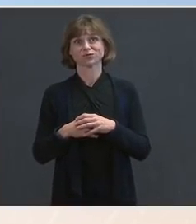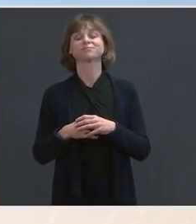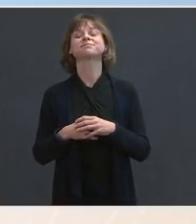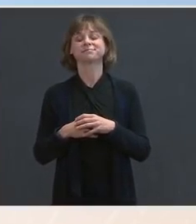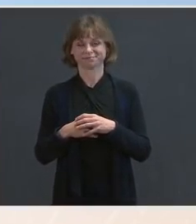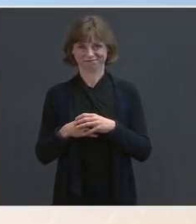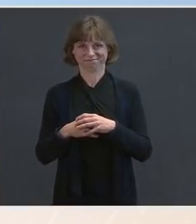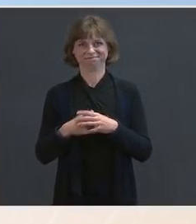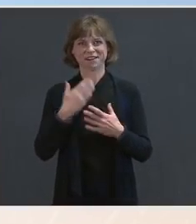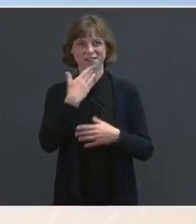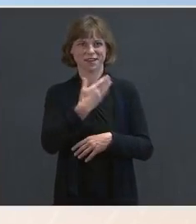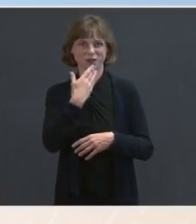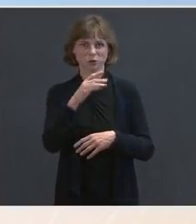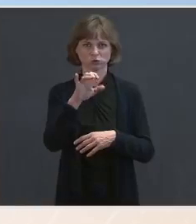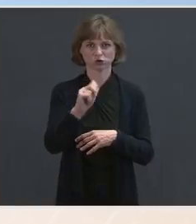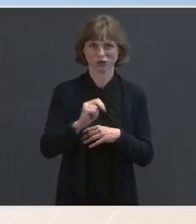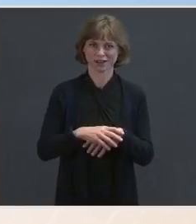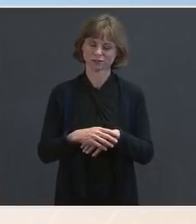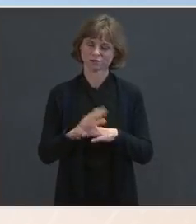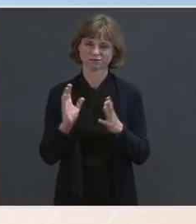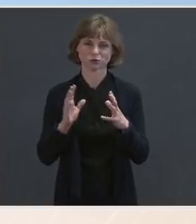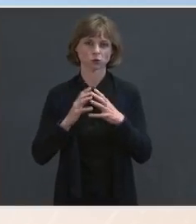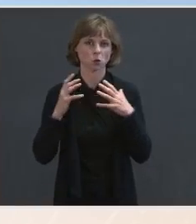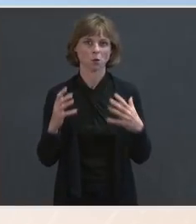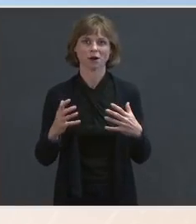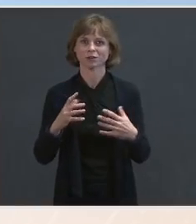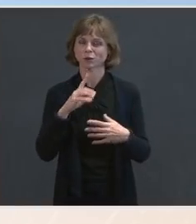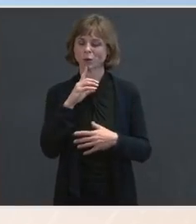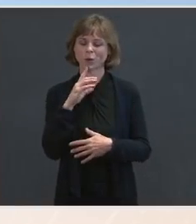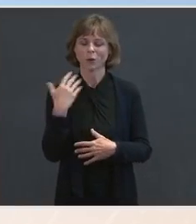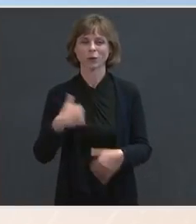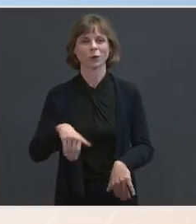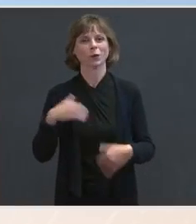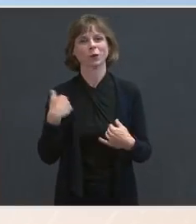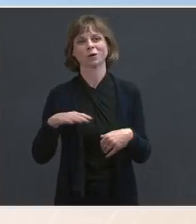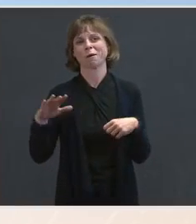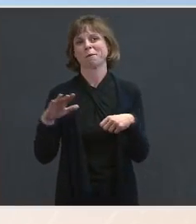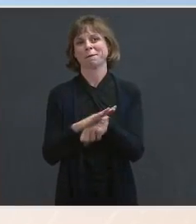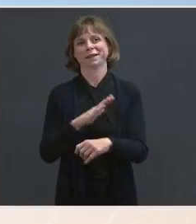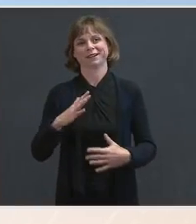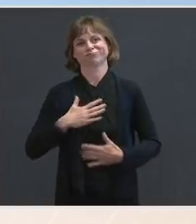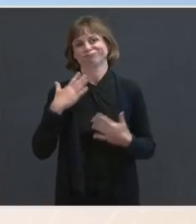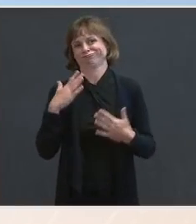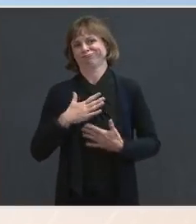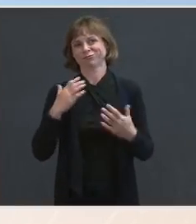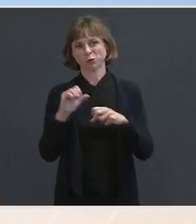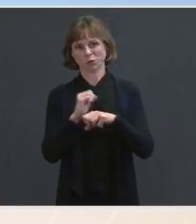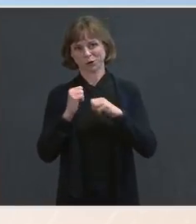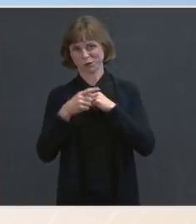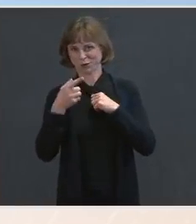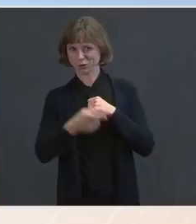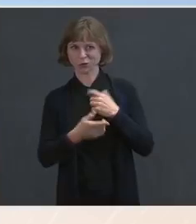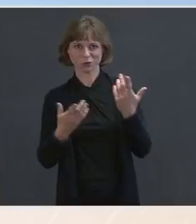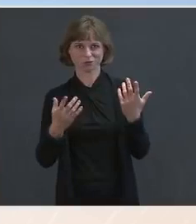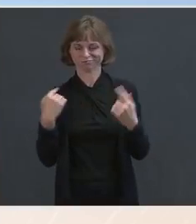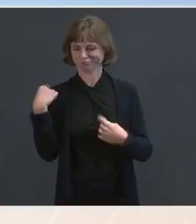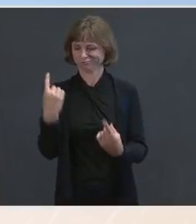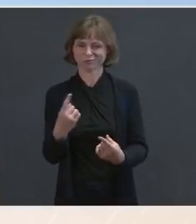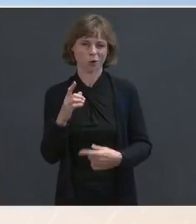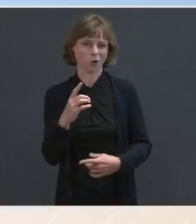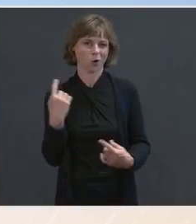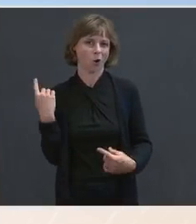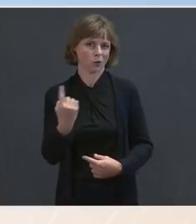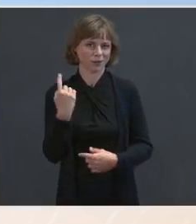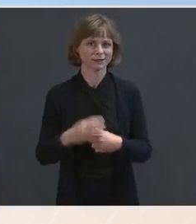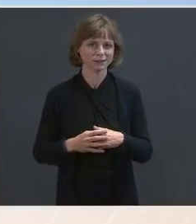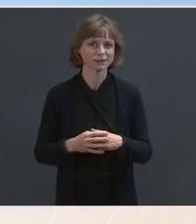up. Jen, thanks so much. It's a total joy to be working with you, as it always is. And good afternoon to